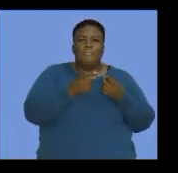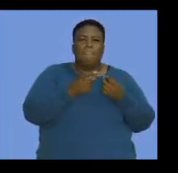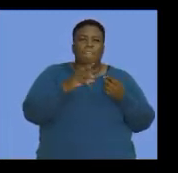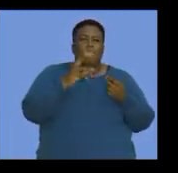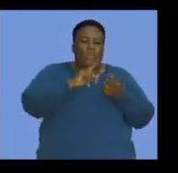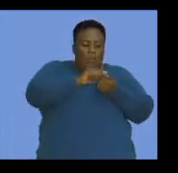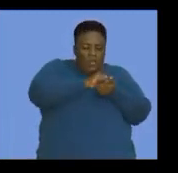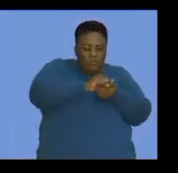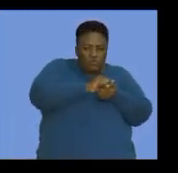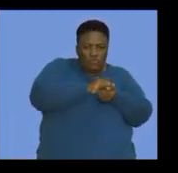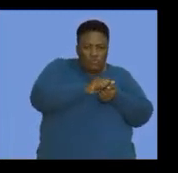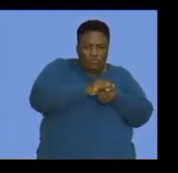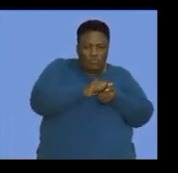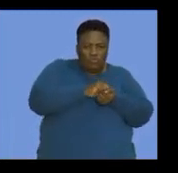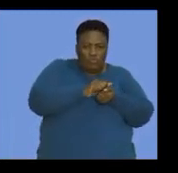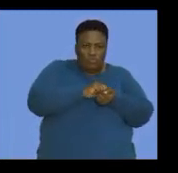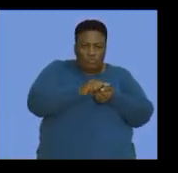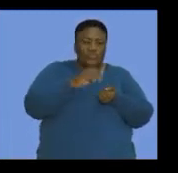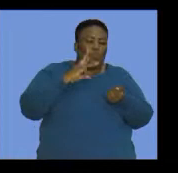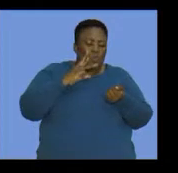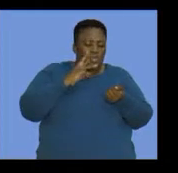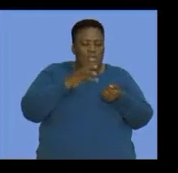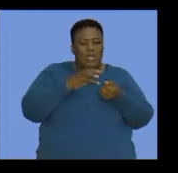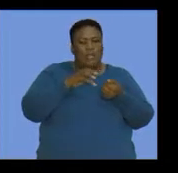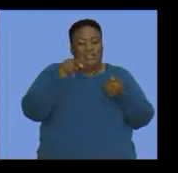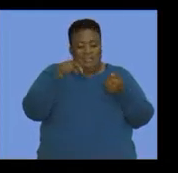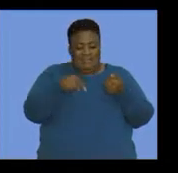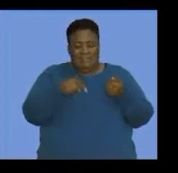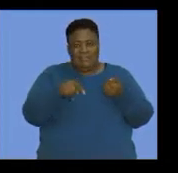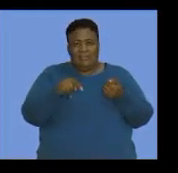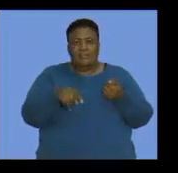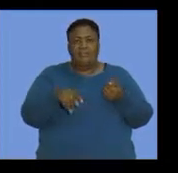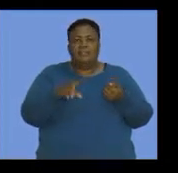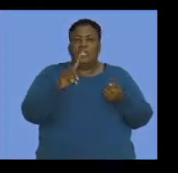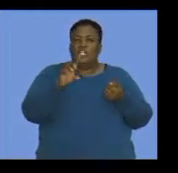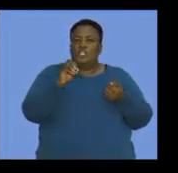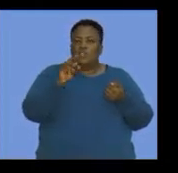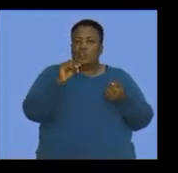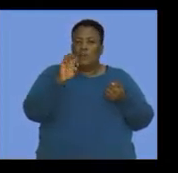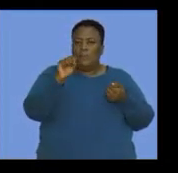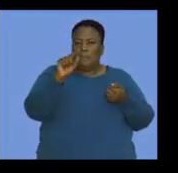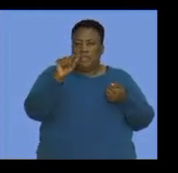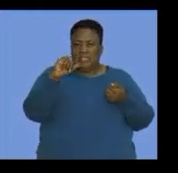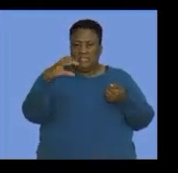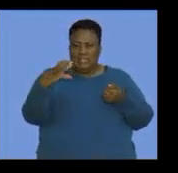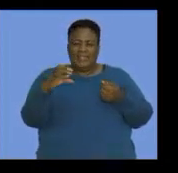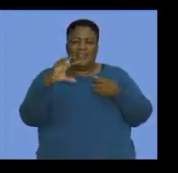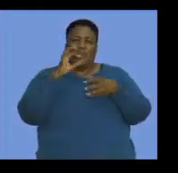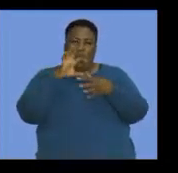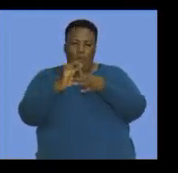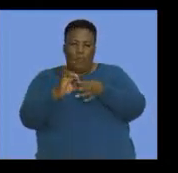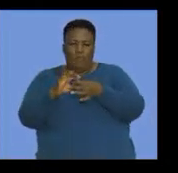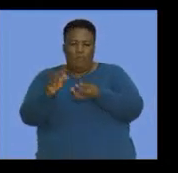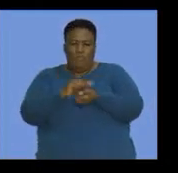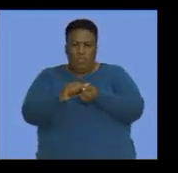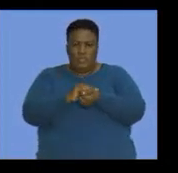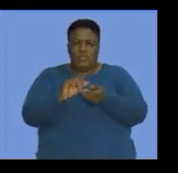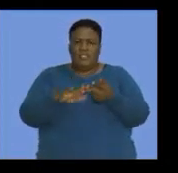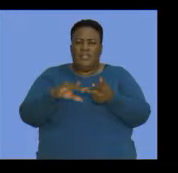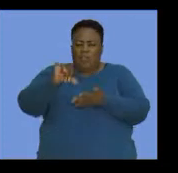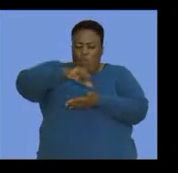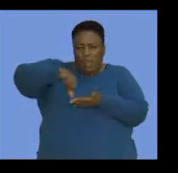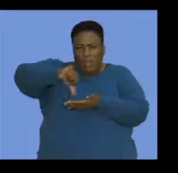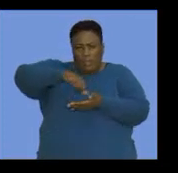domestic washing, so from your baths and your toilets, that's domestic washing. Chemicals from industries, oils